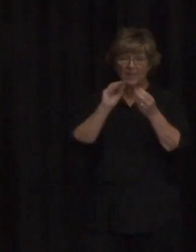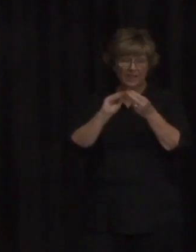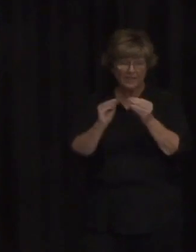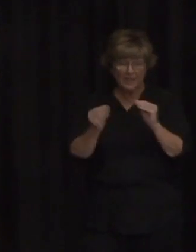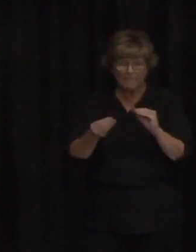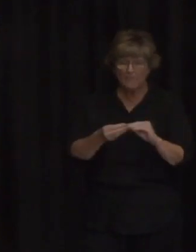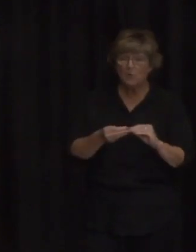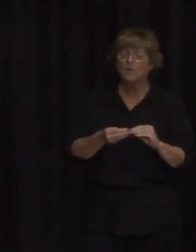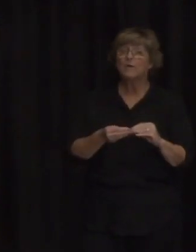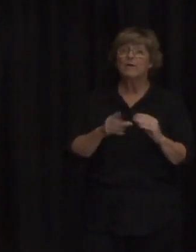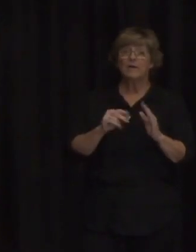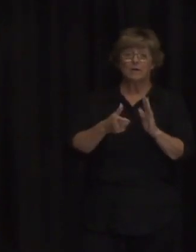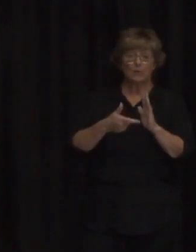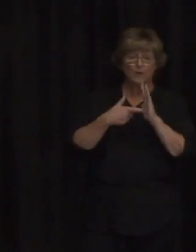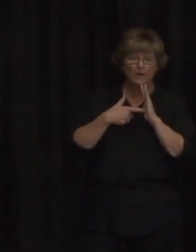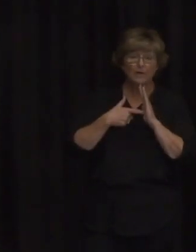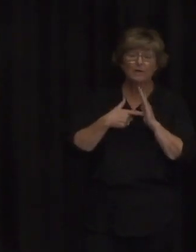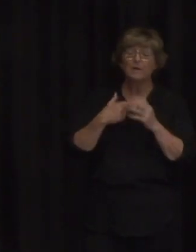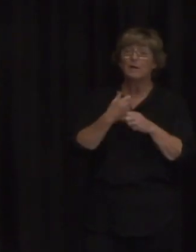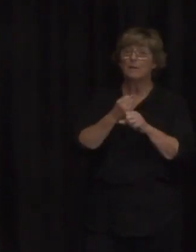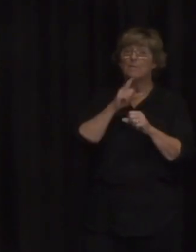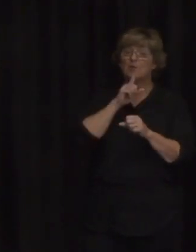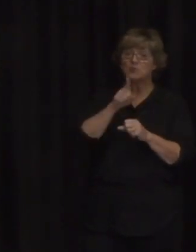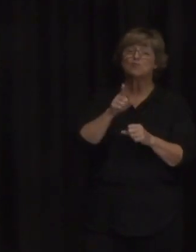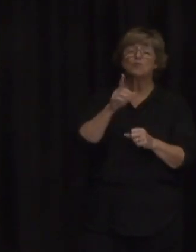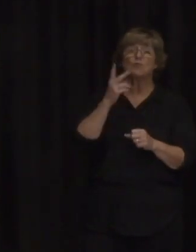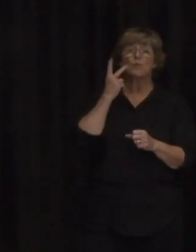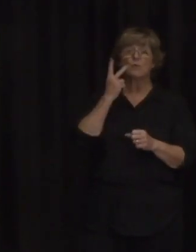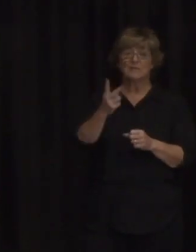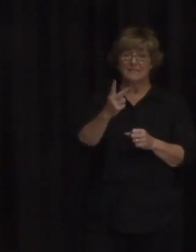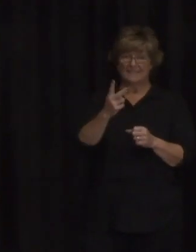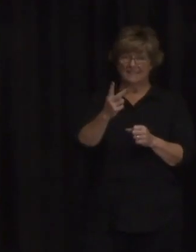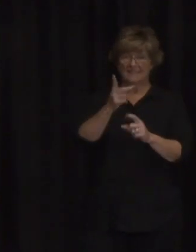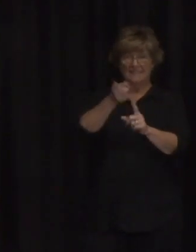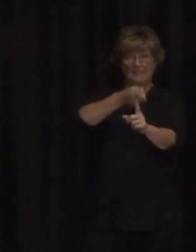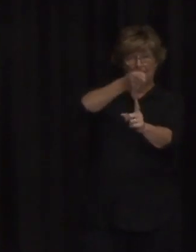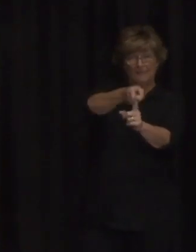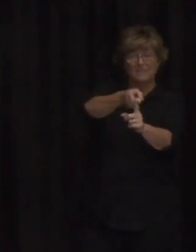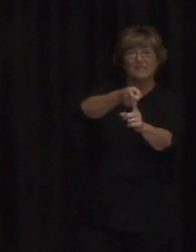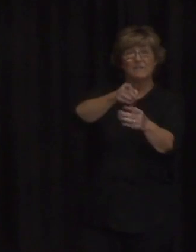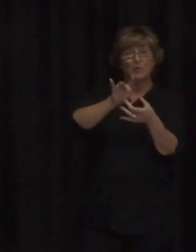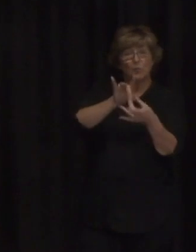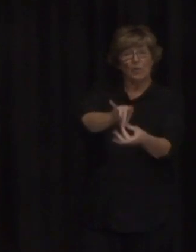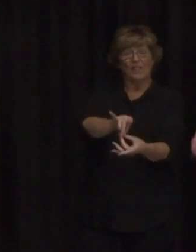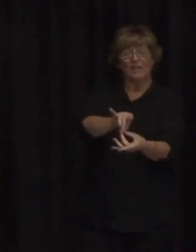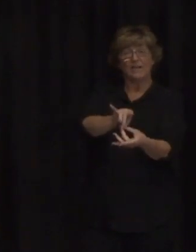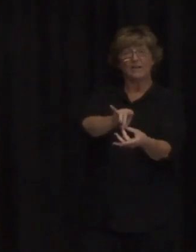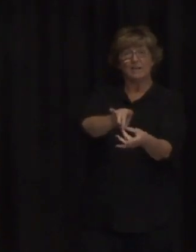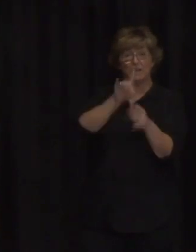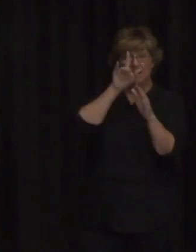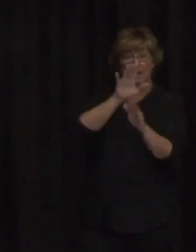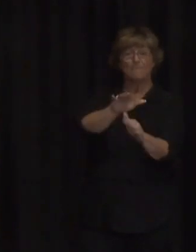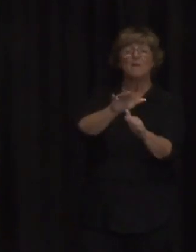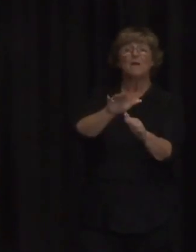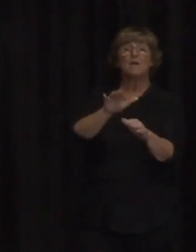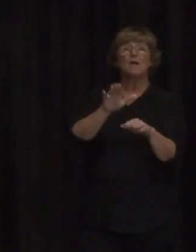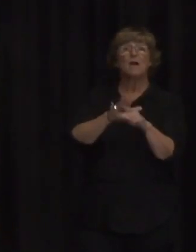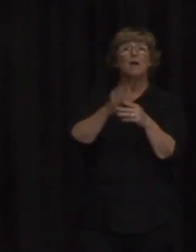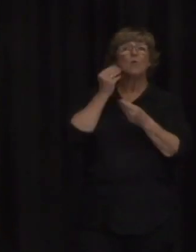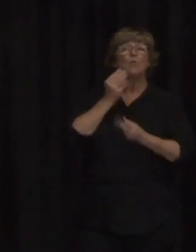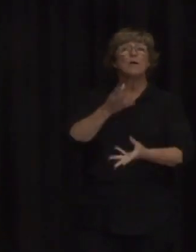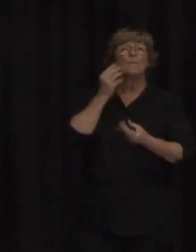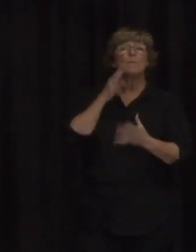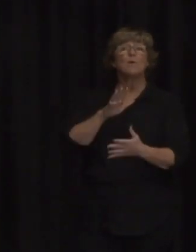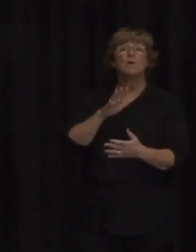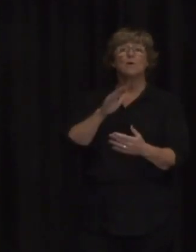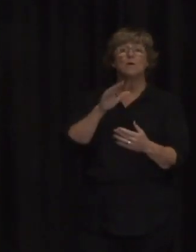those criteria, and we'll make sure you see the language specifically as it relates to the expectations on data reporting,